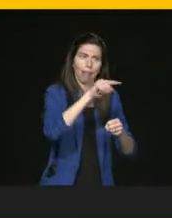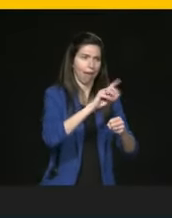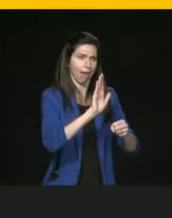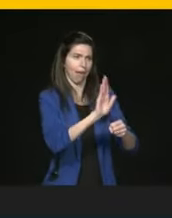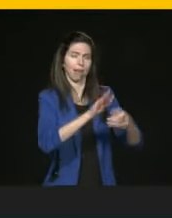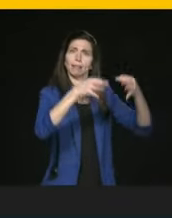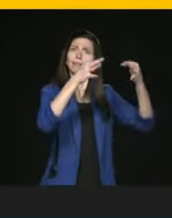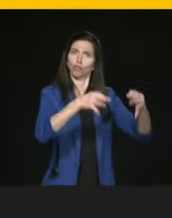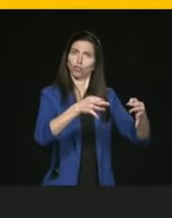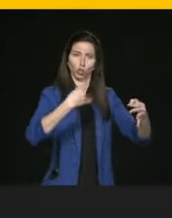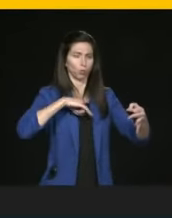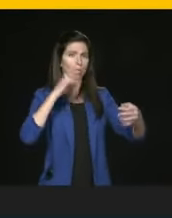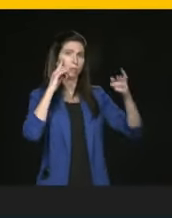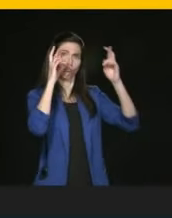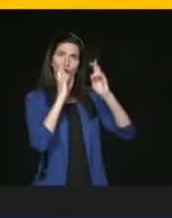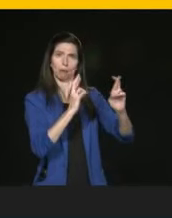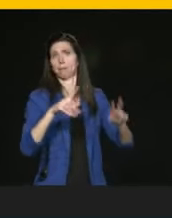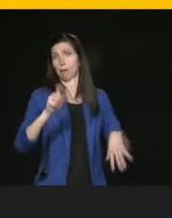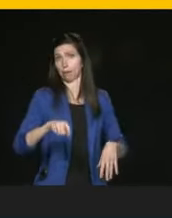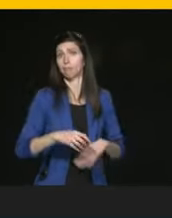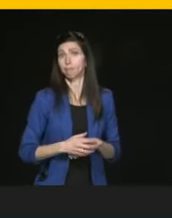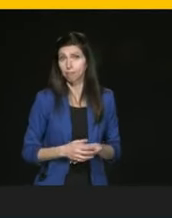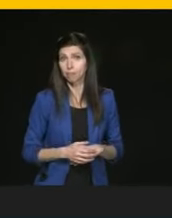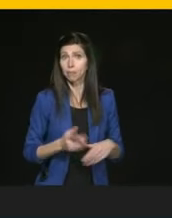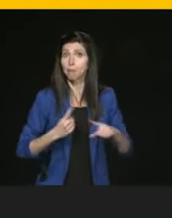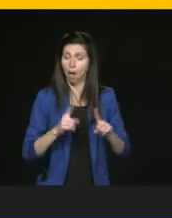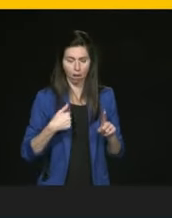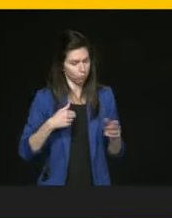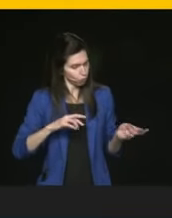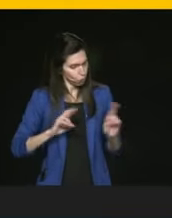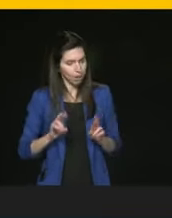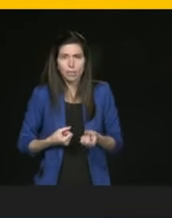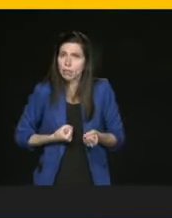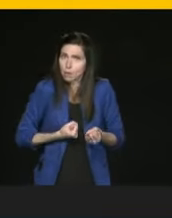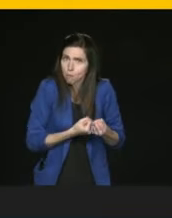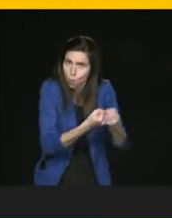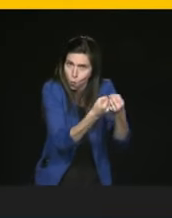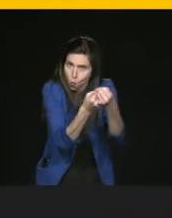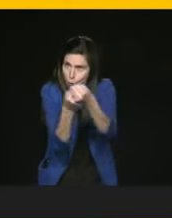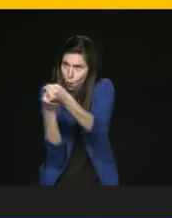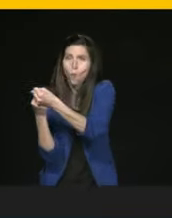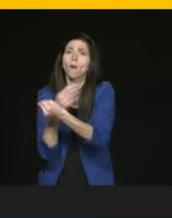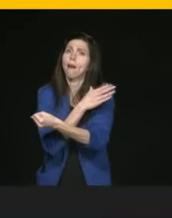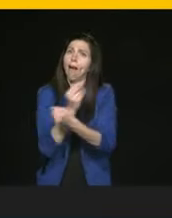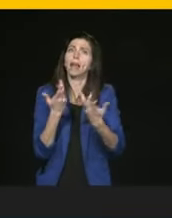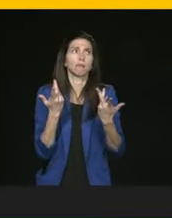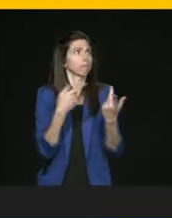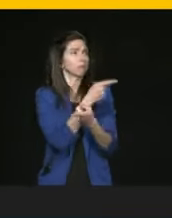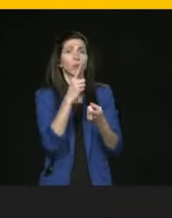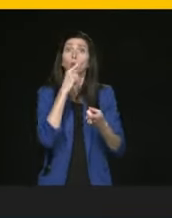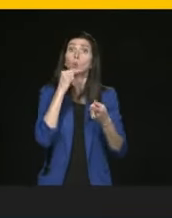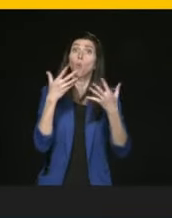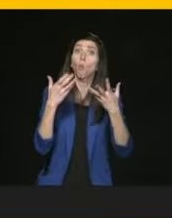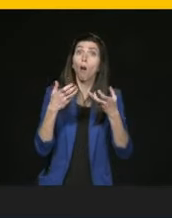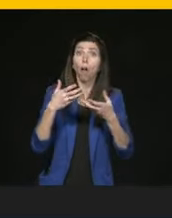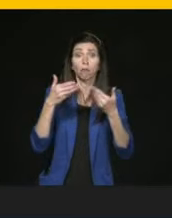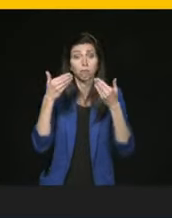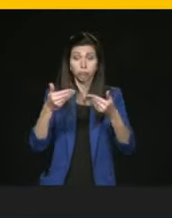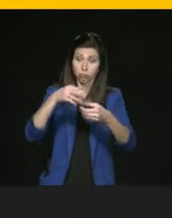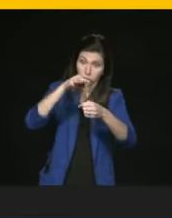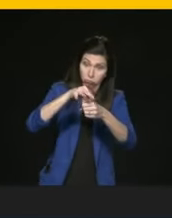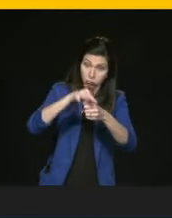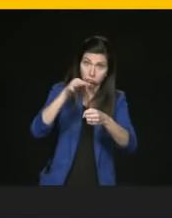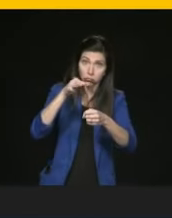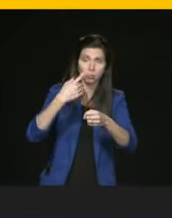working hand in hand with communities to ensure that those decisions, those electoral decisions, are taken with the most information possible and